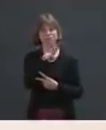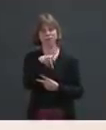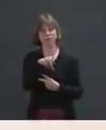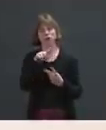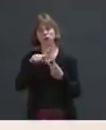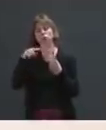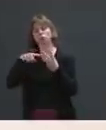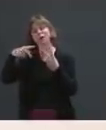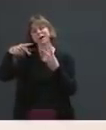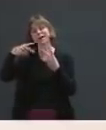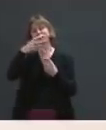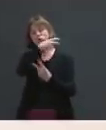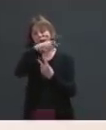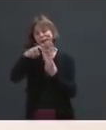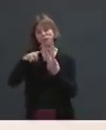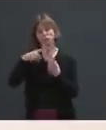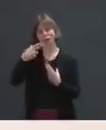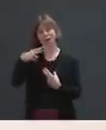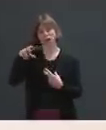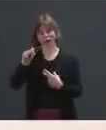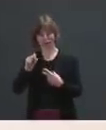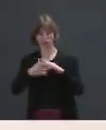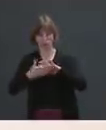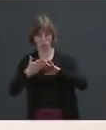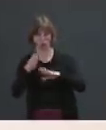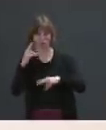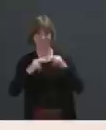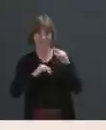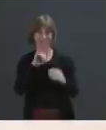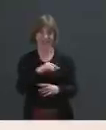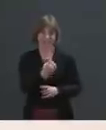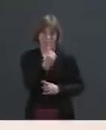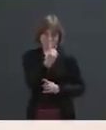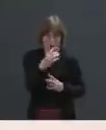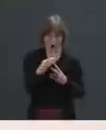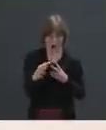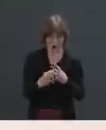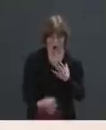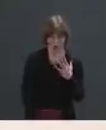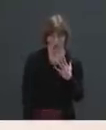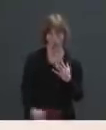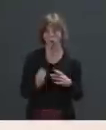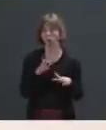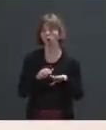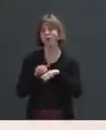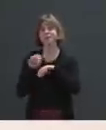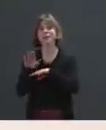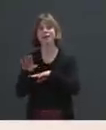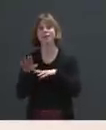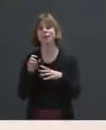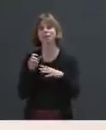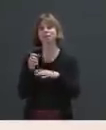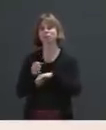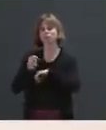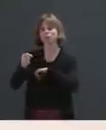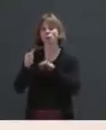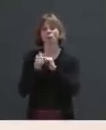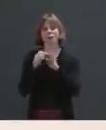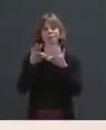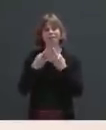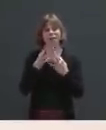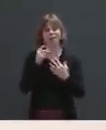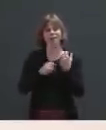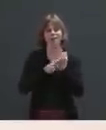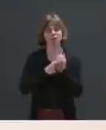HHS-run facilities. That's one option. Or we can put them with families and sponsors without any vetting. There were some